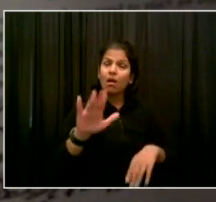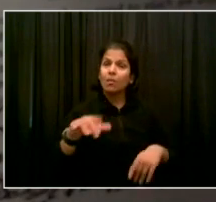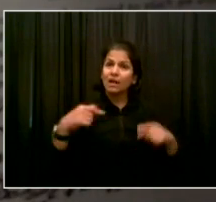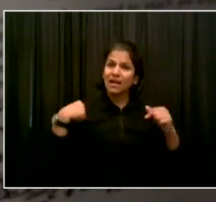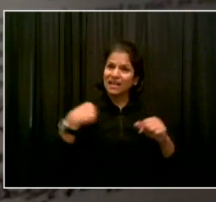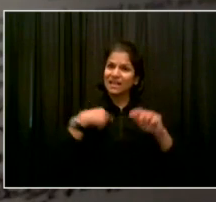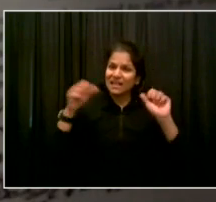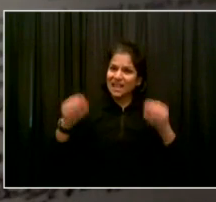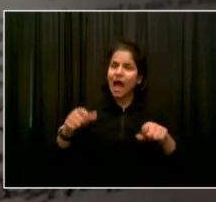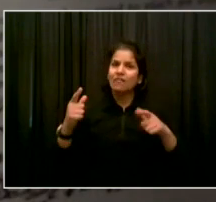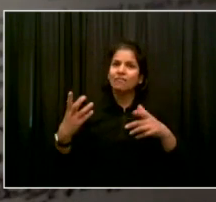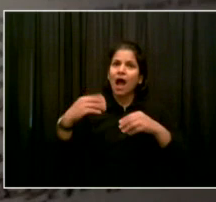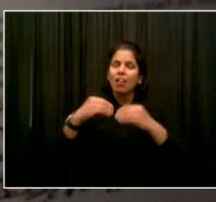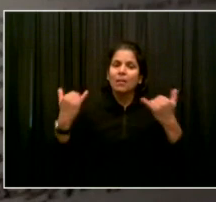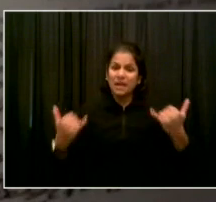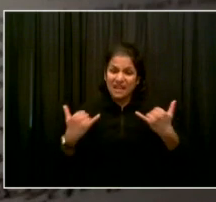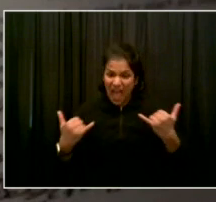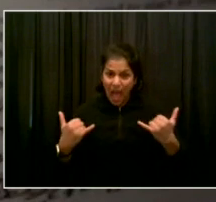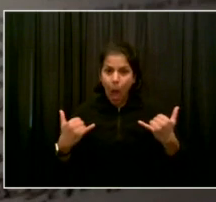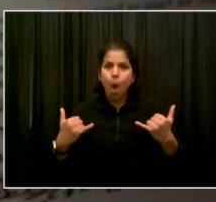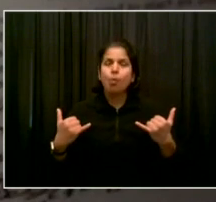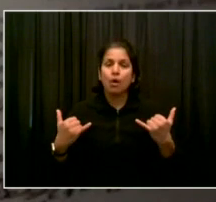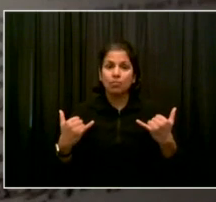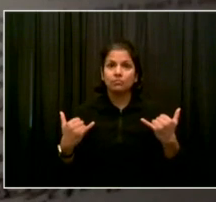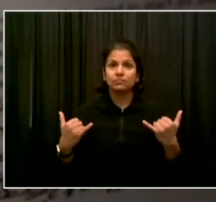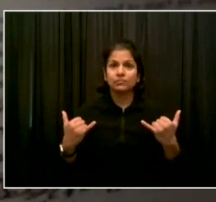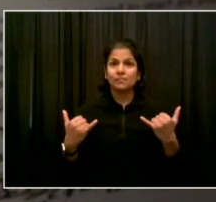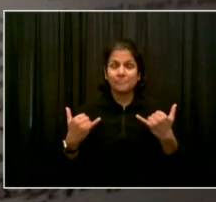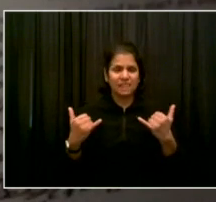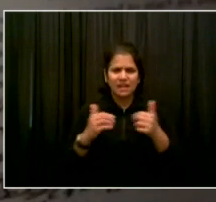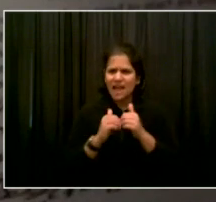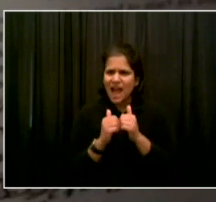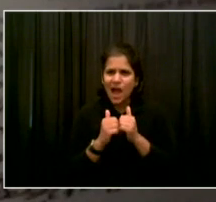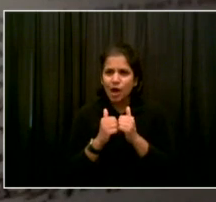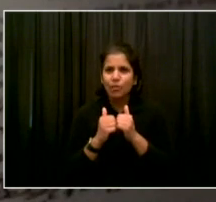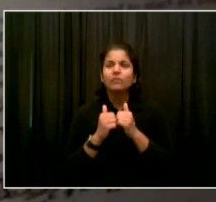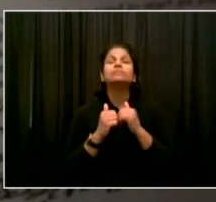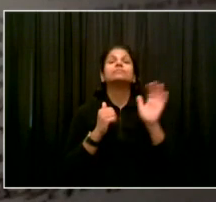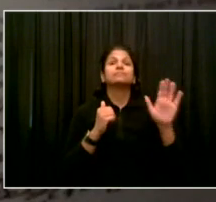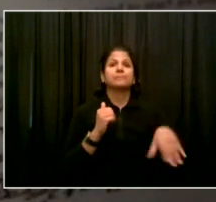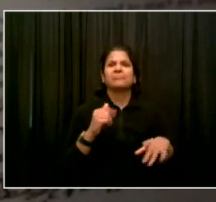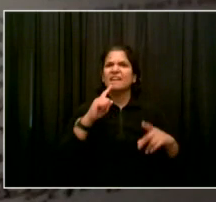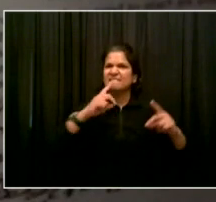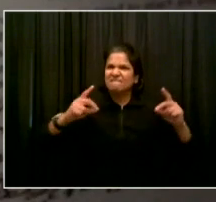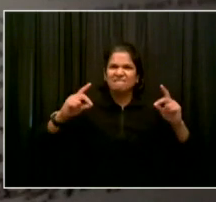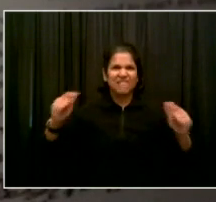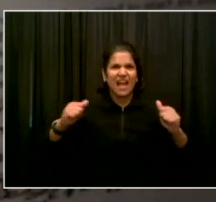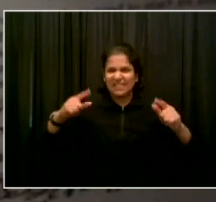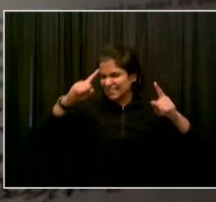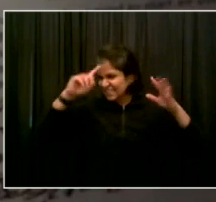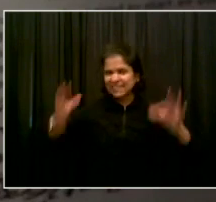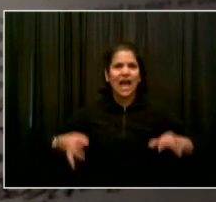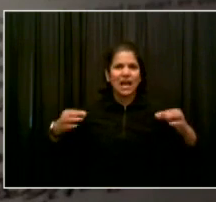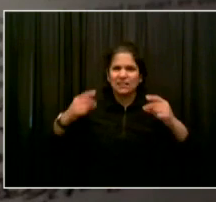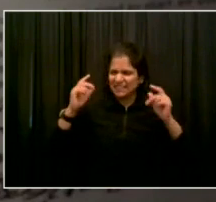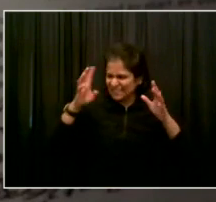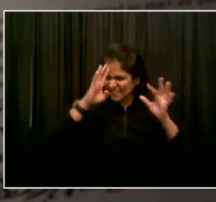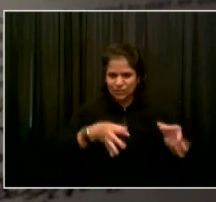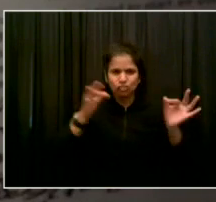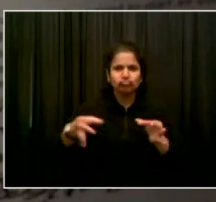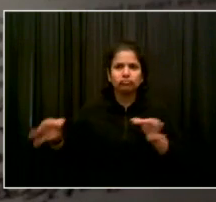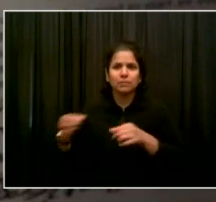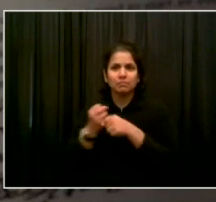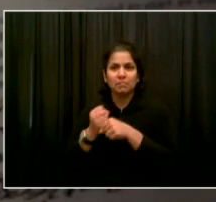the knees. In order to do that, we have to move with the kind of speed that New York is moving today. The scientists have told us that we need to